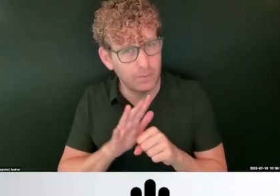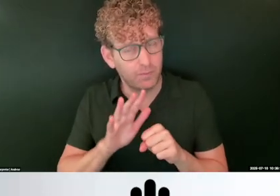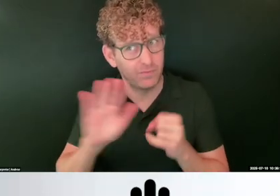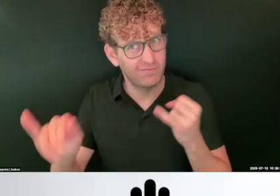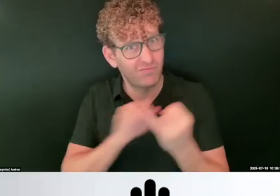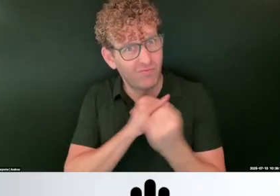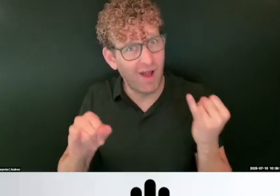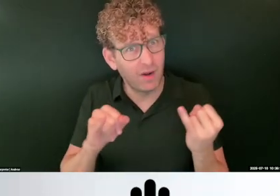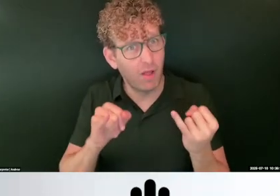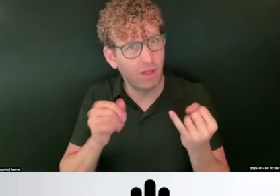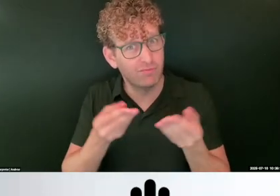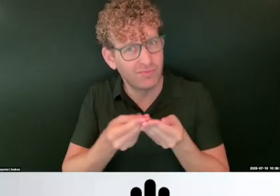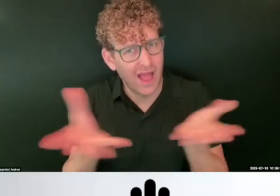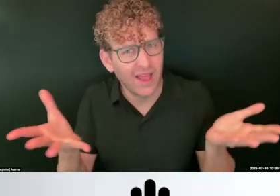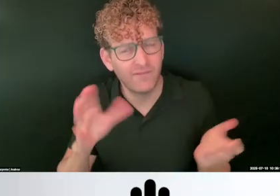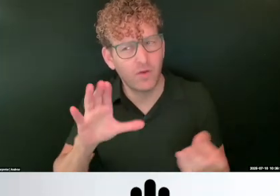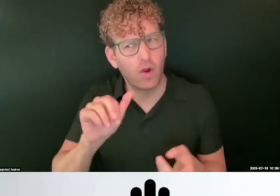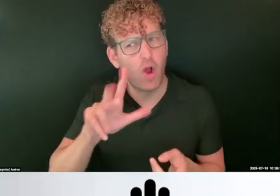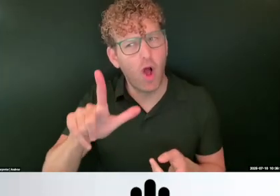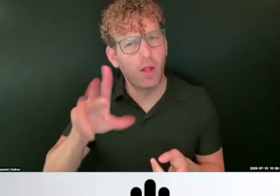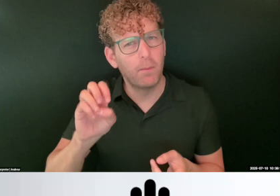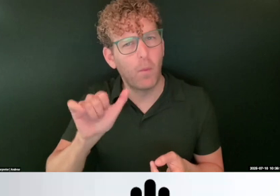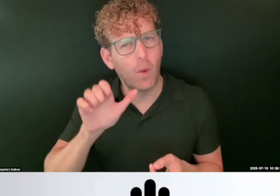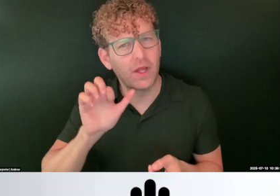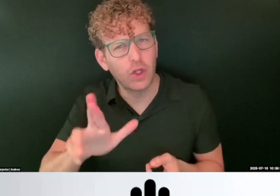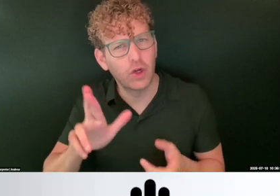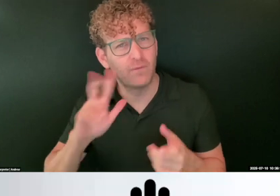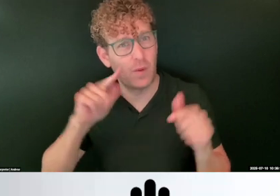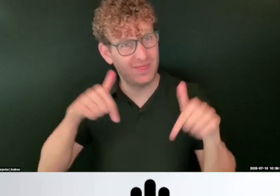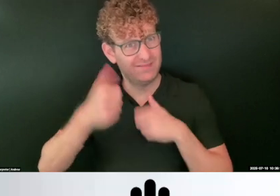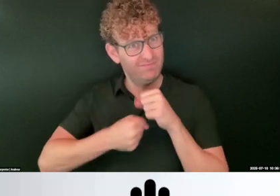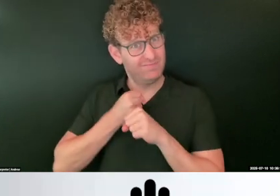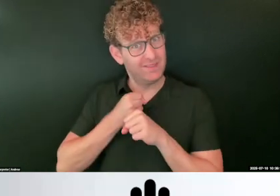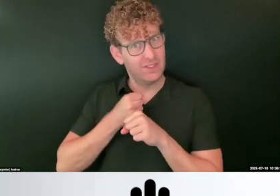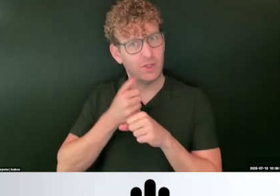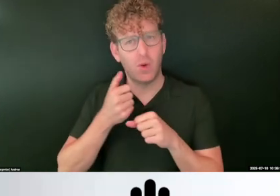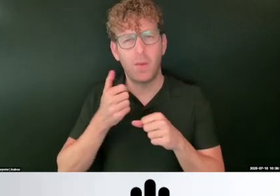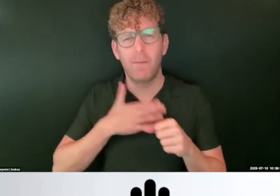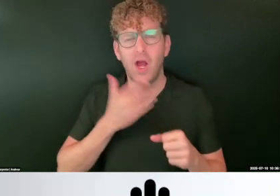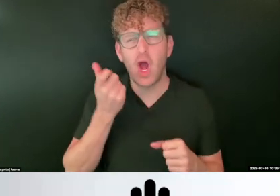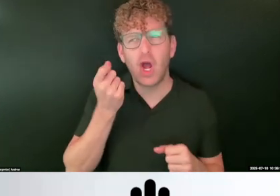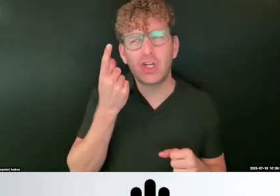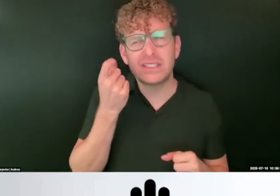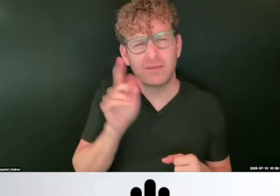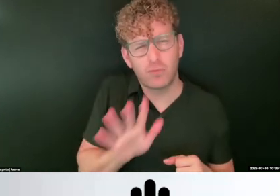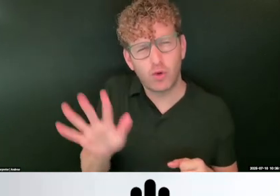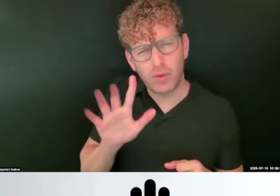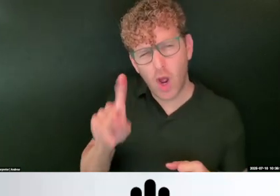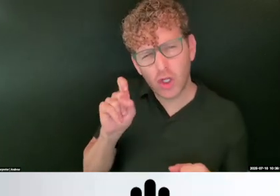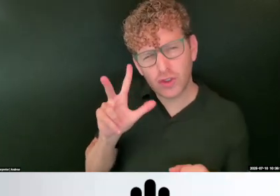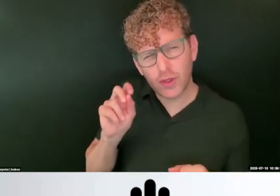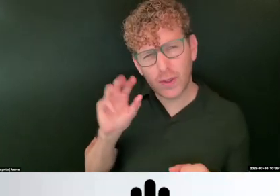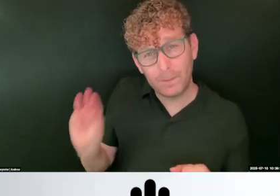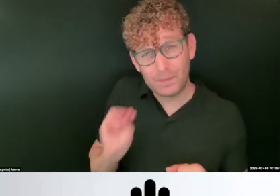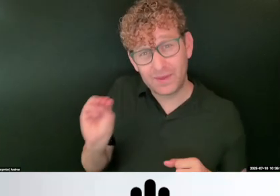year's deal? My understanding is that it's around 130 million, and then just one confirmation of that, and then also that the 10.4 million